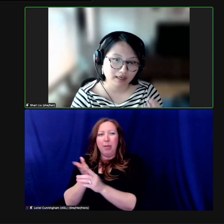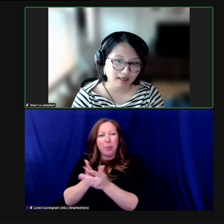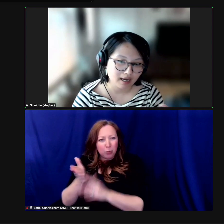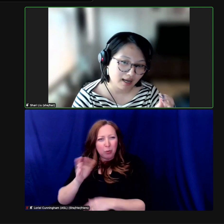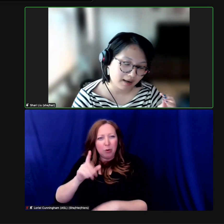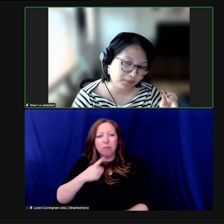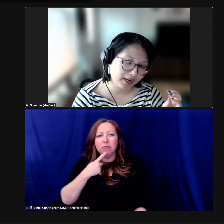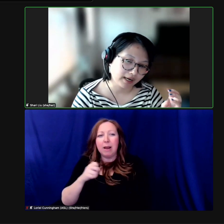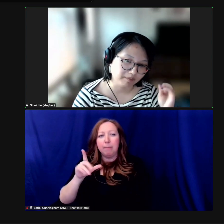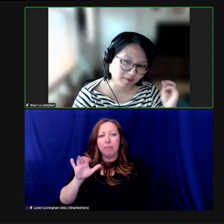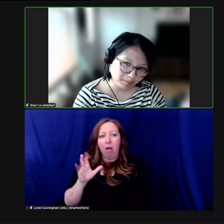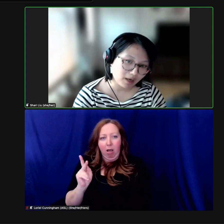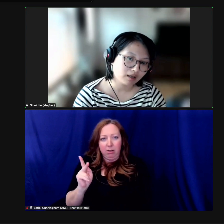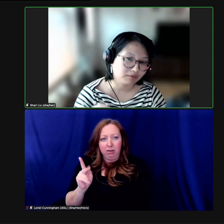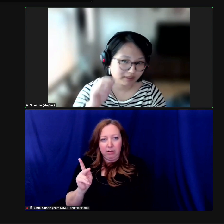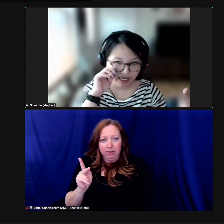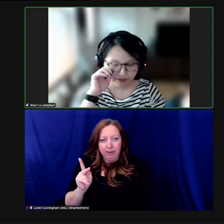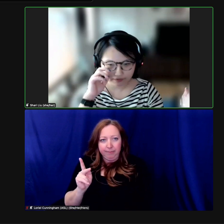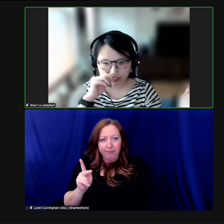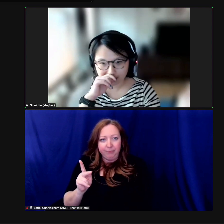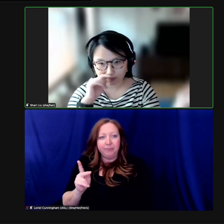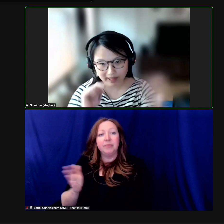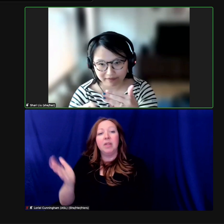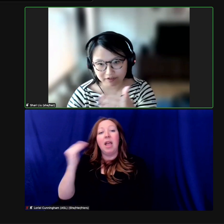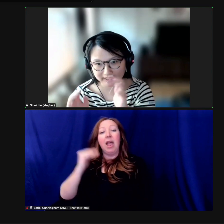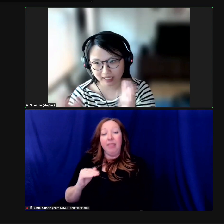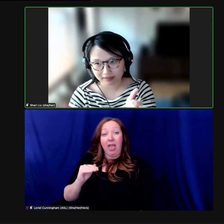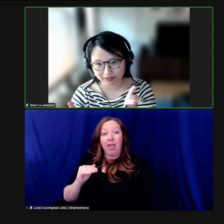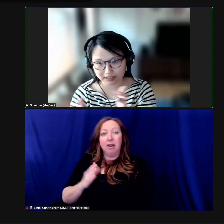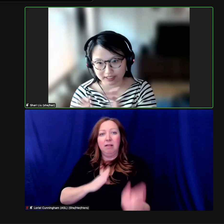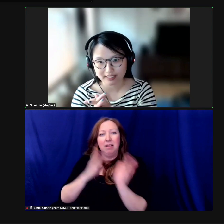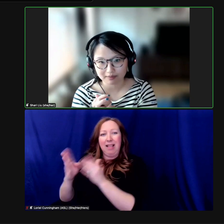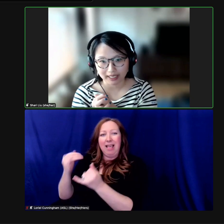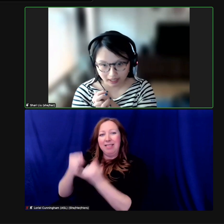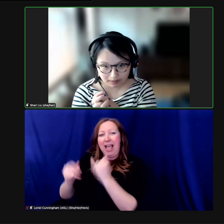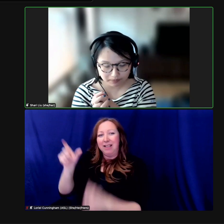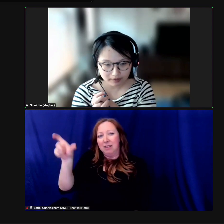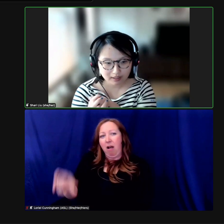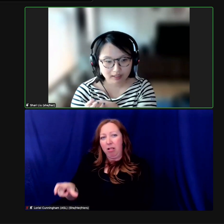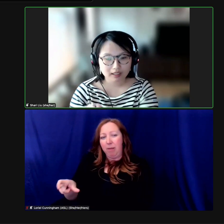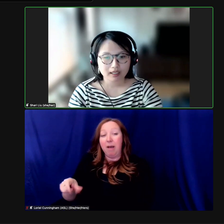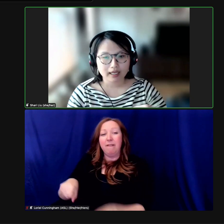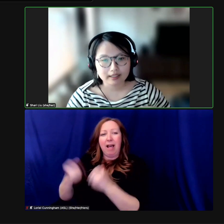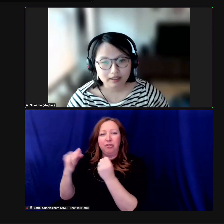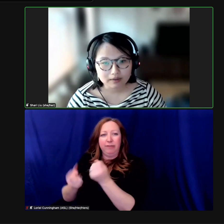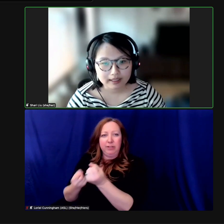where the ball rolls off of the edge of the platform and hovers in midair.